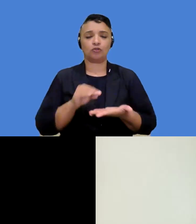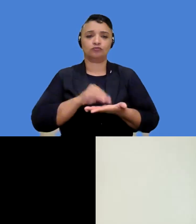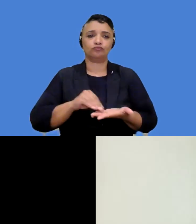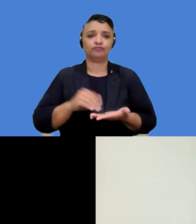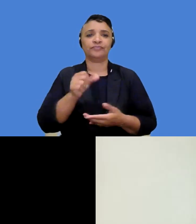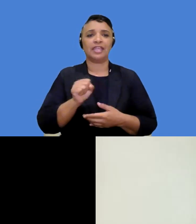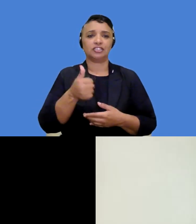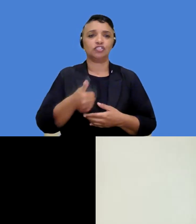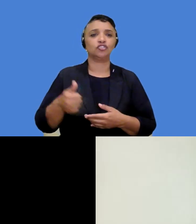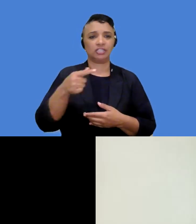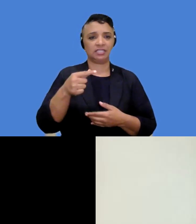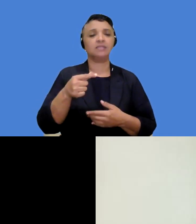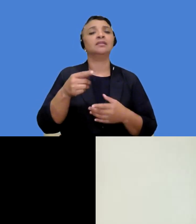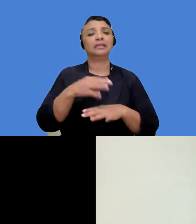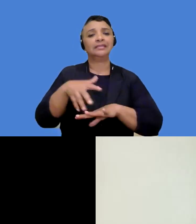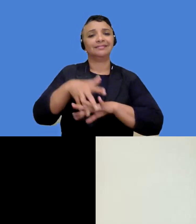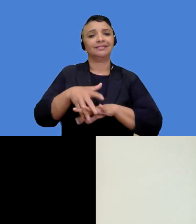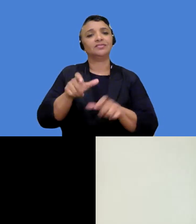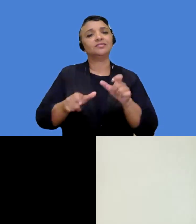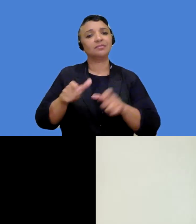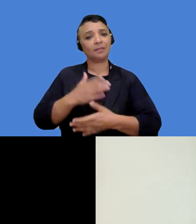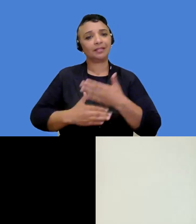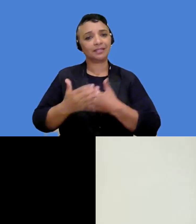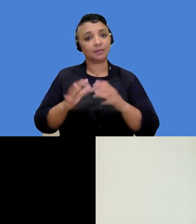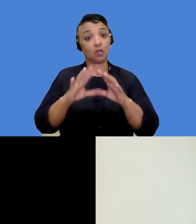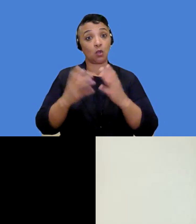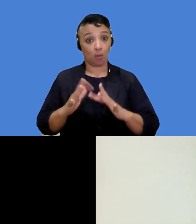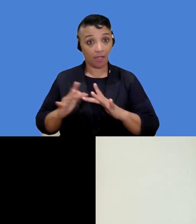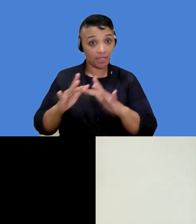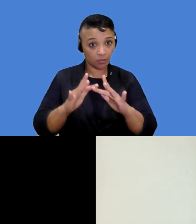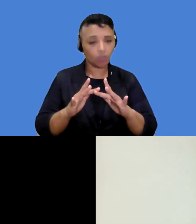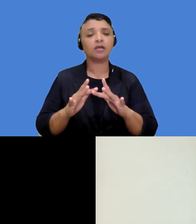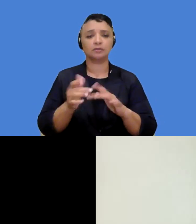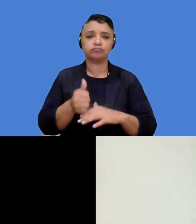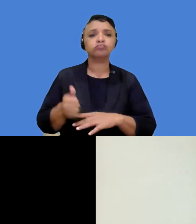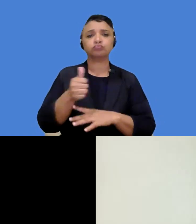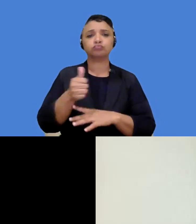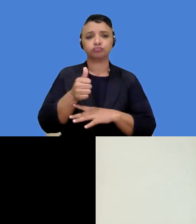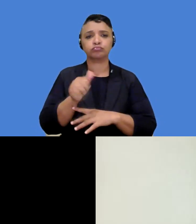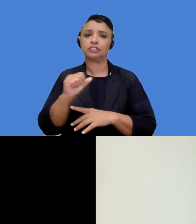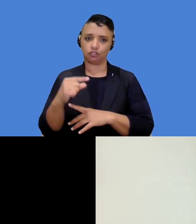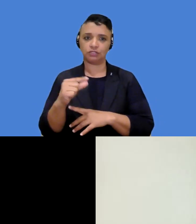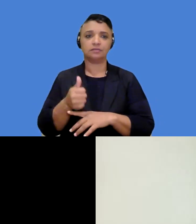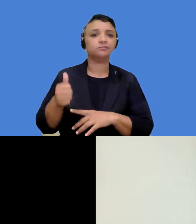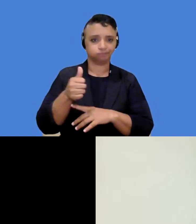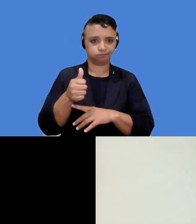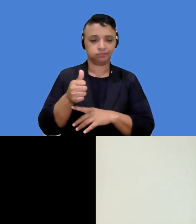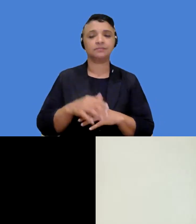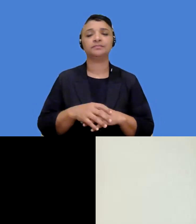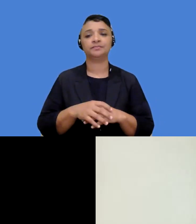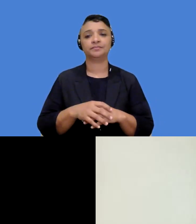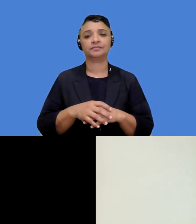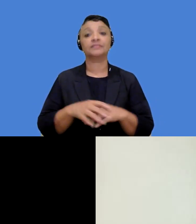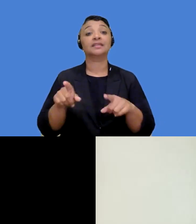the Indigenous Persons with Disabilities Global Network, as well as the National